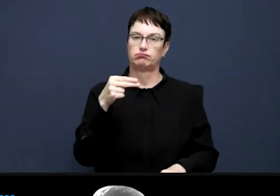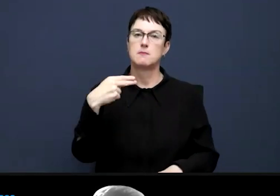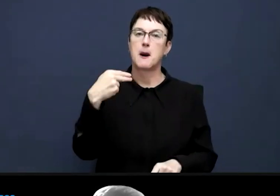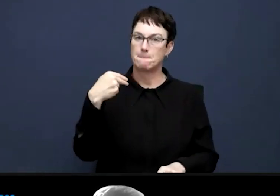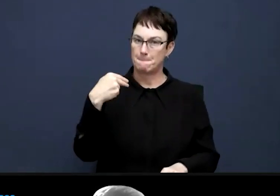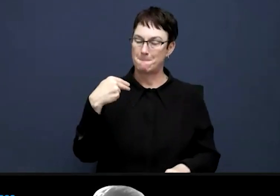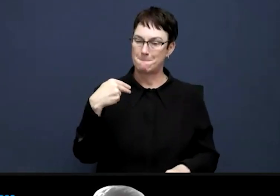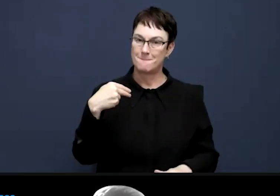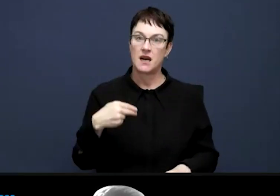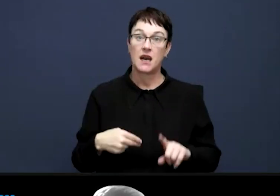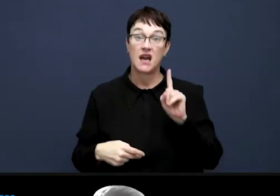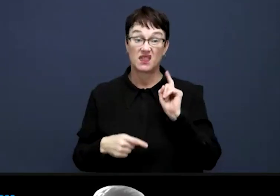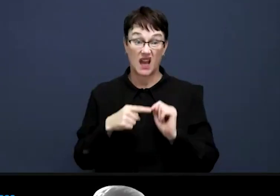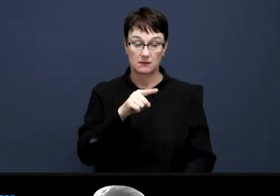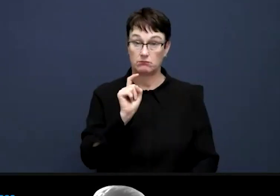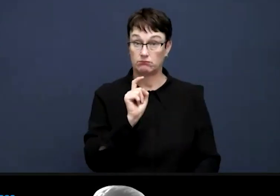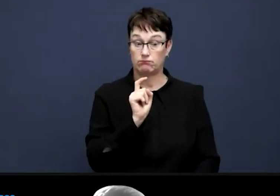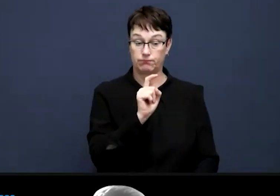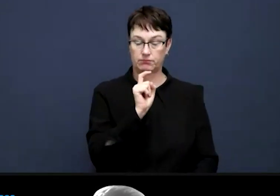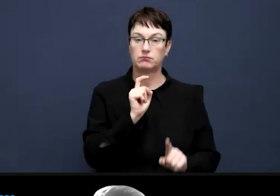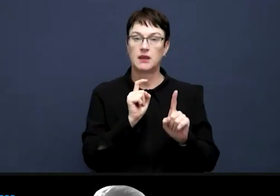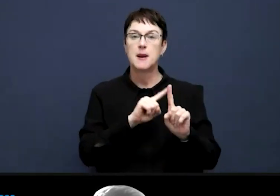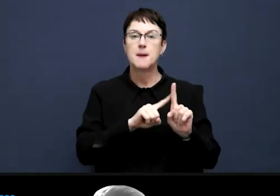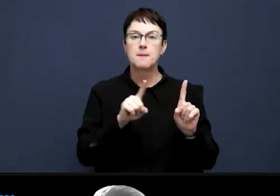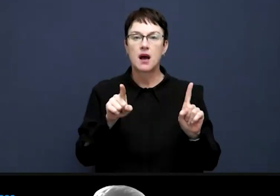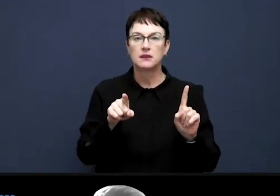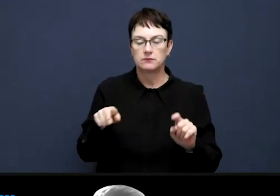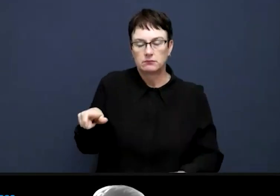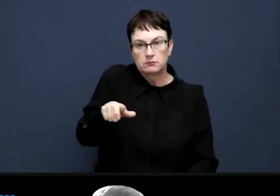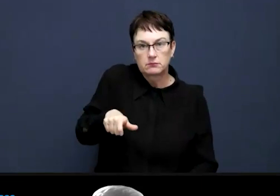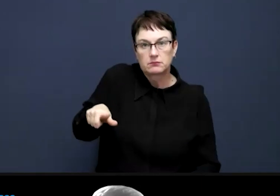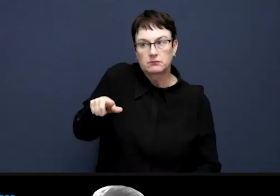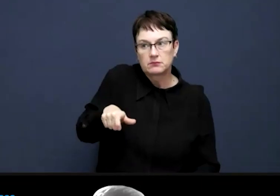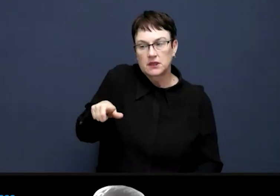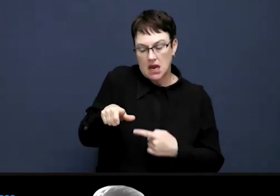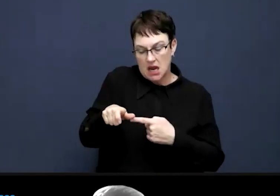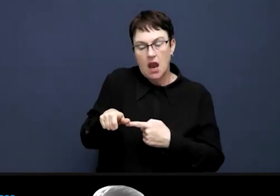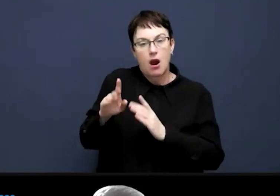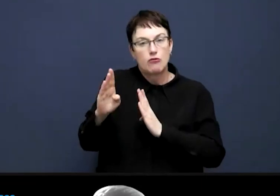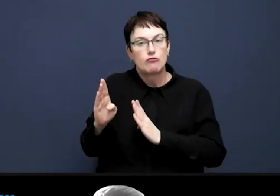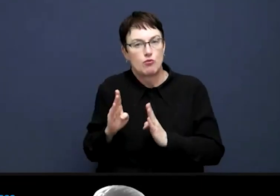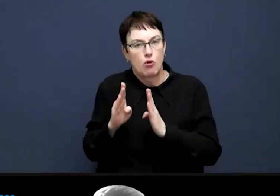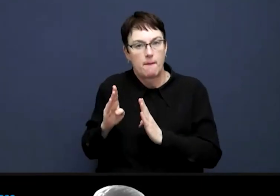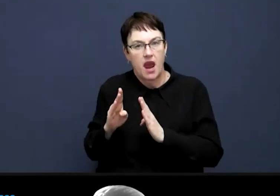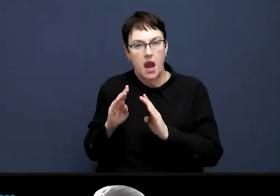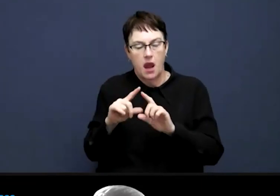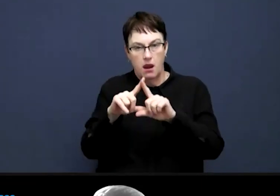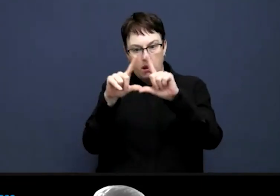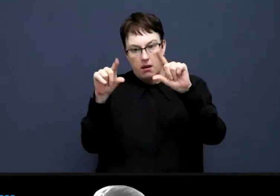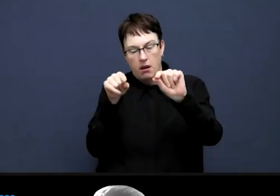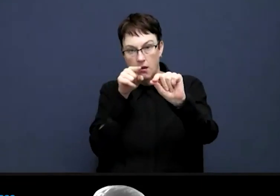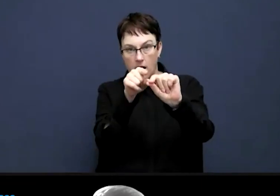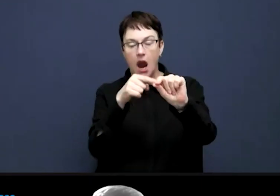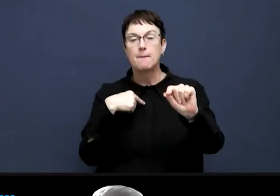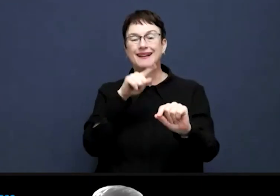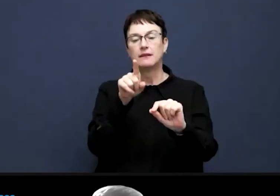is accessible, you have to do something on your trackpad to prepare the zone where you're gonna sign and